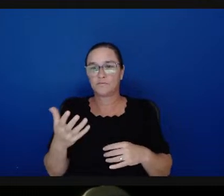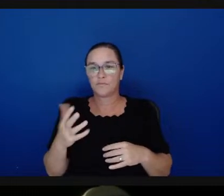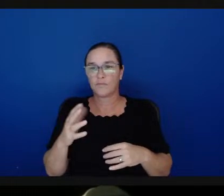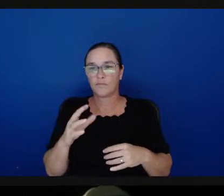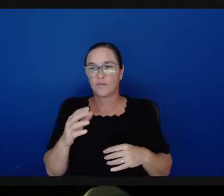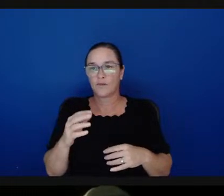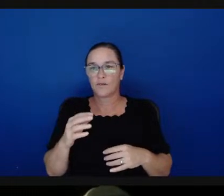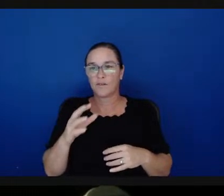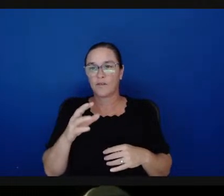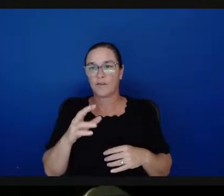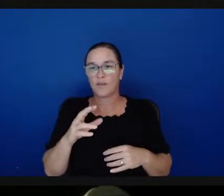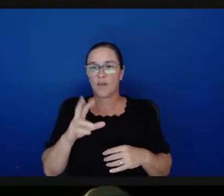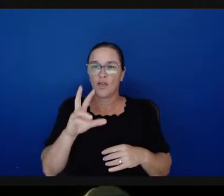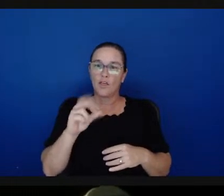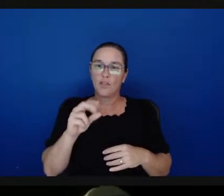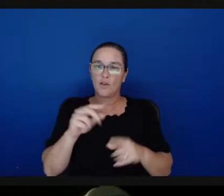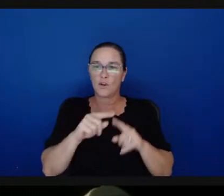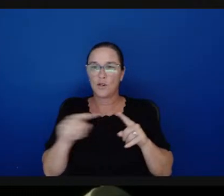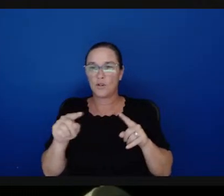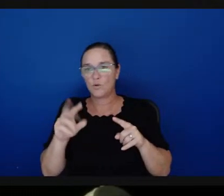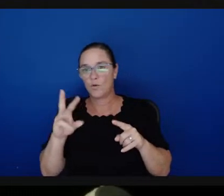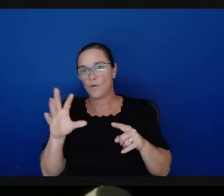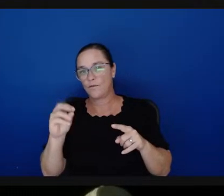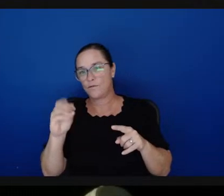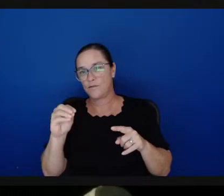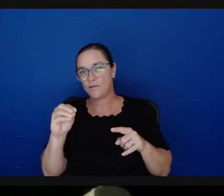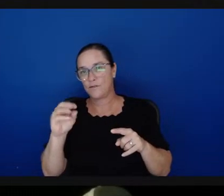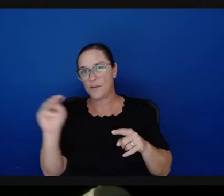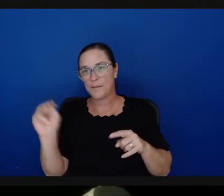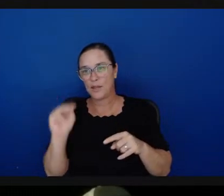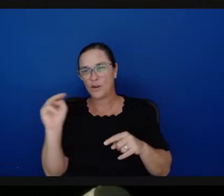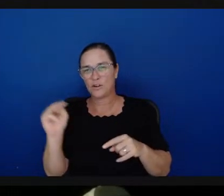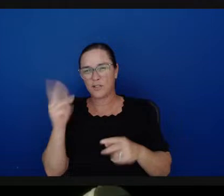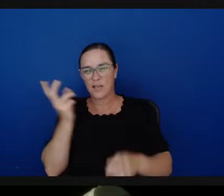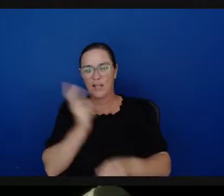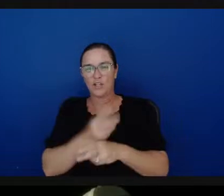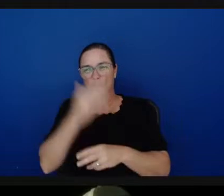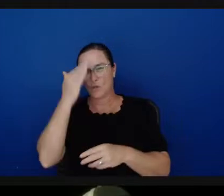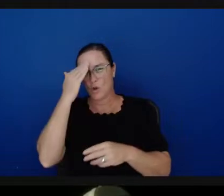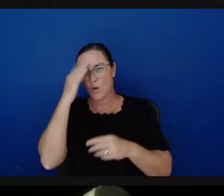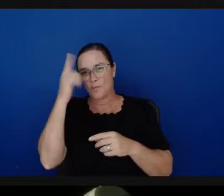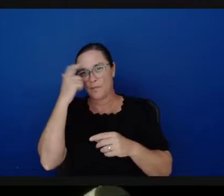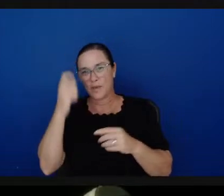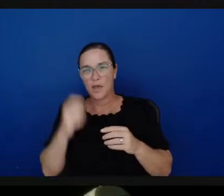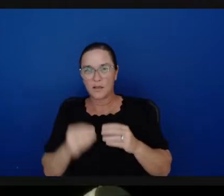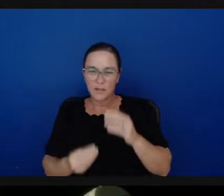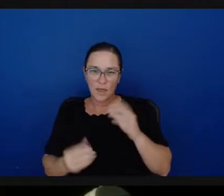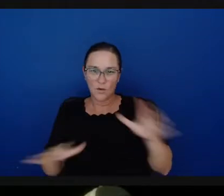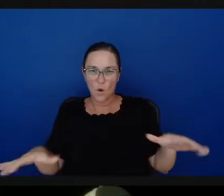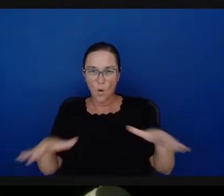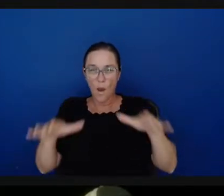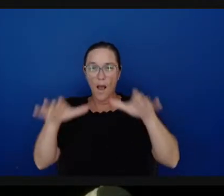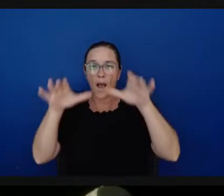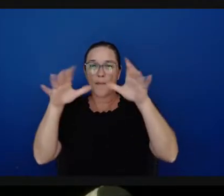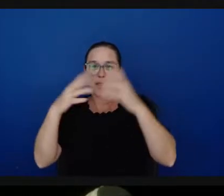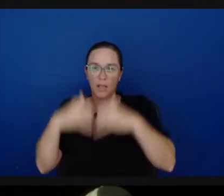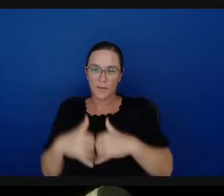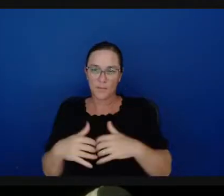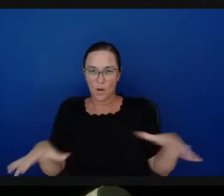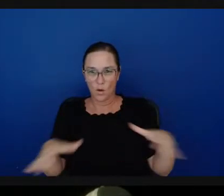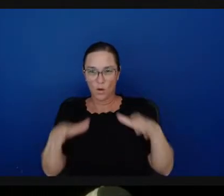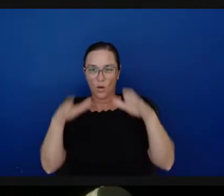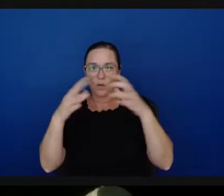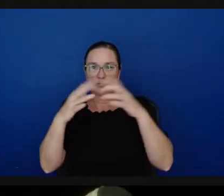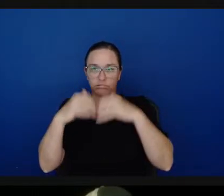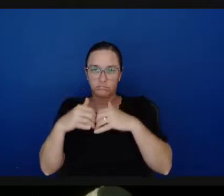or saying between 30 and 50 meters tall, these cones. It's hard to pin them down because they're growing tall, they collapse in on themselves, they grow tall some more, and which part are